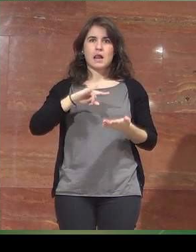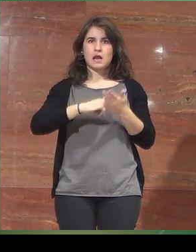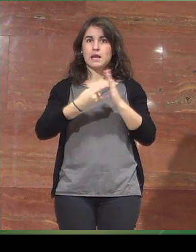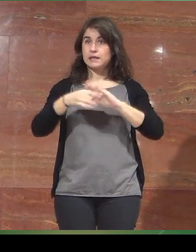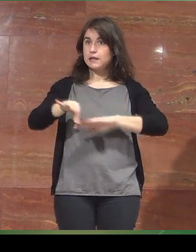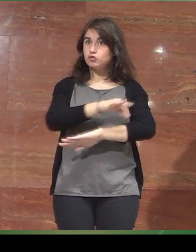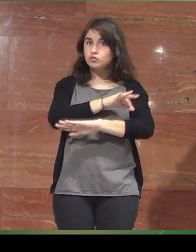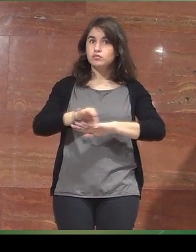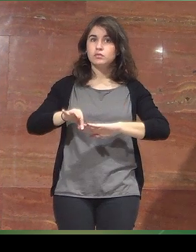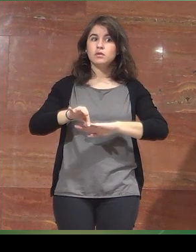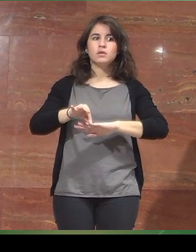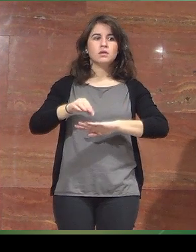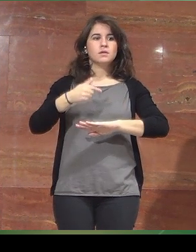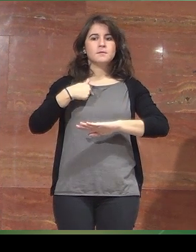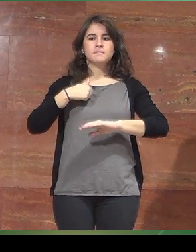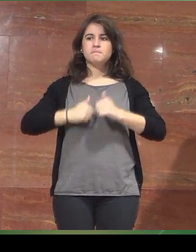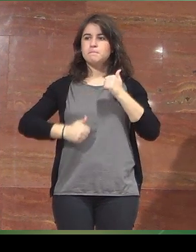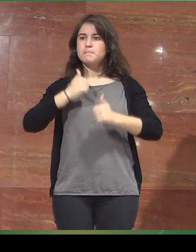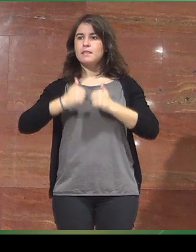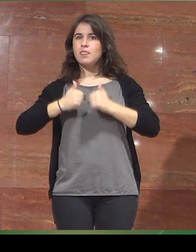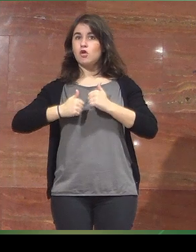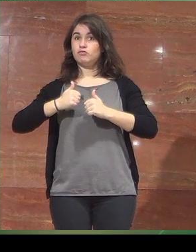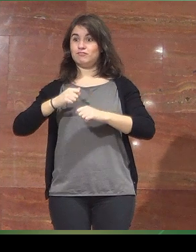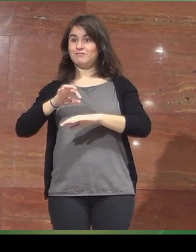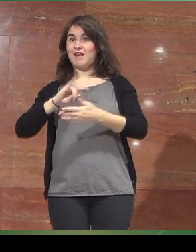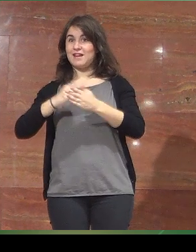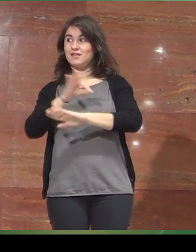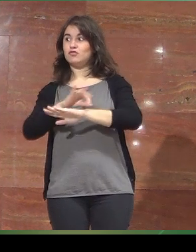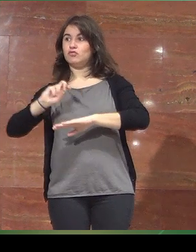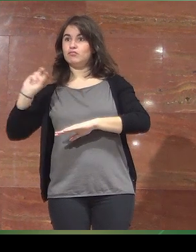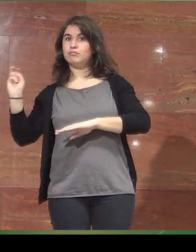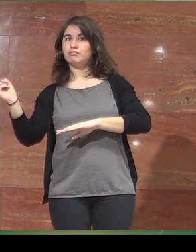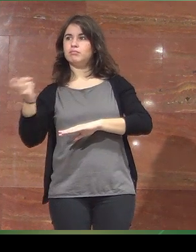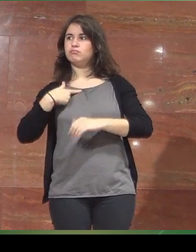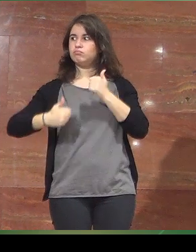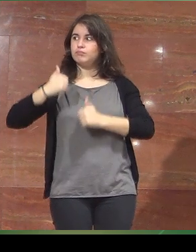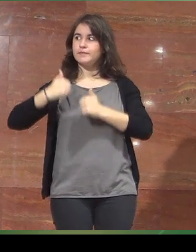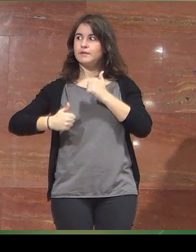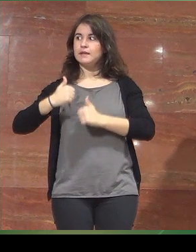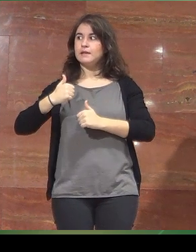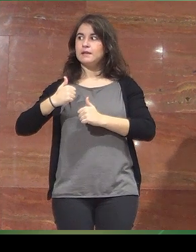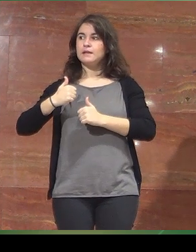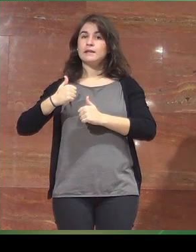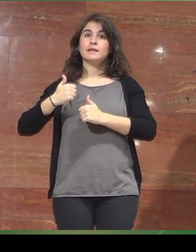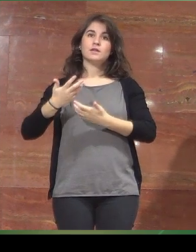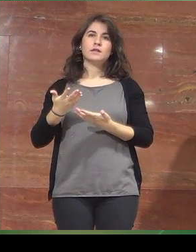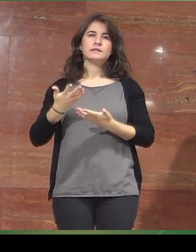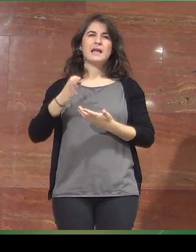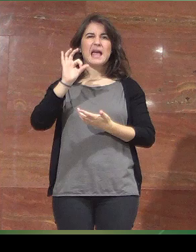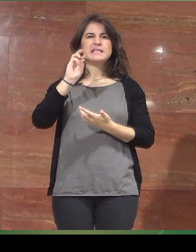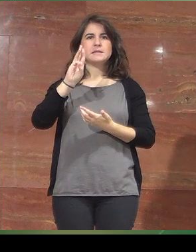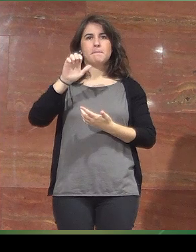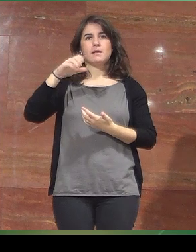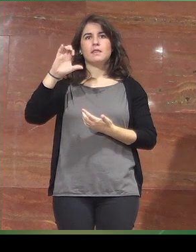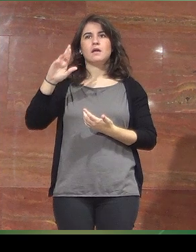woman who had, I think, his mother was a long time ago in this hospital, and